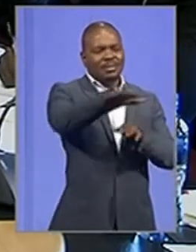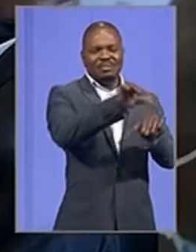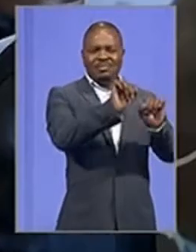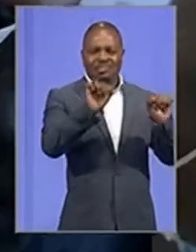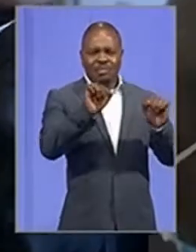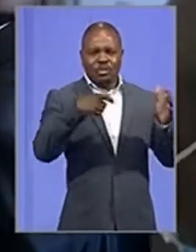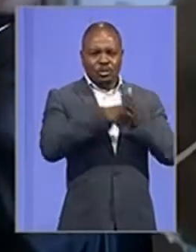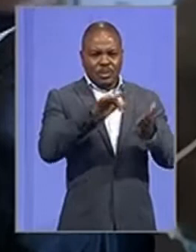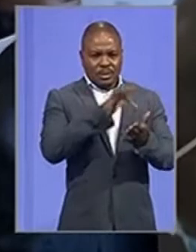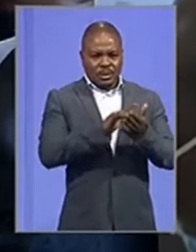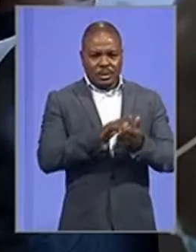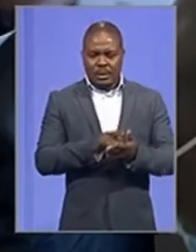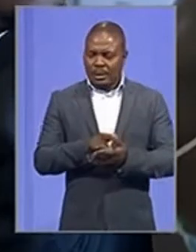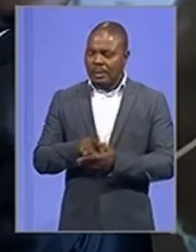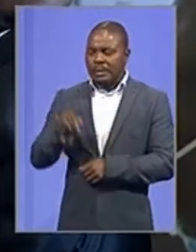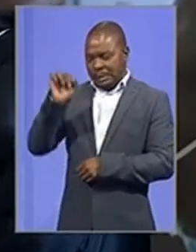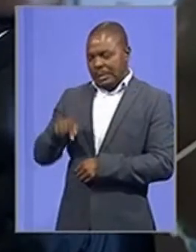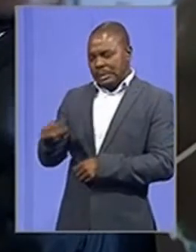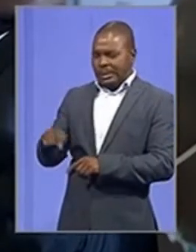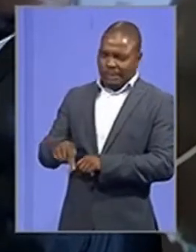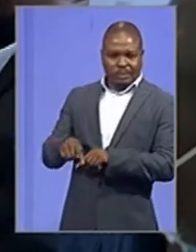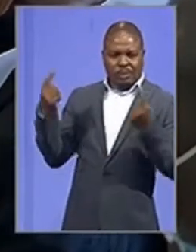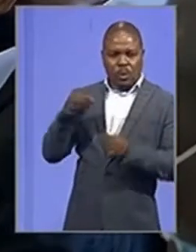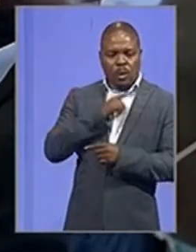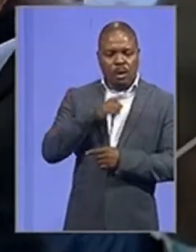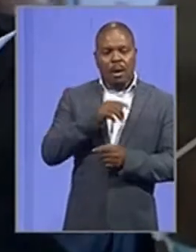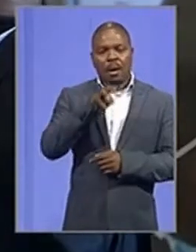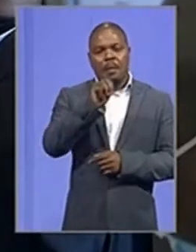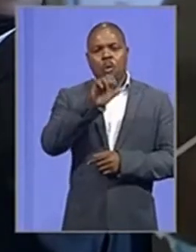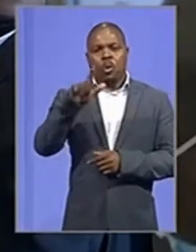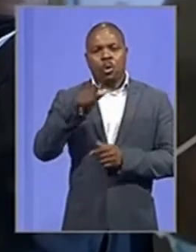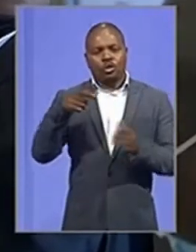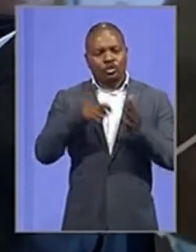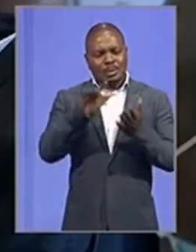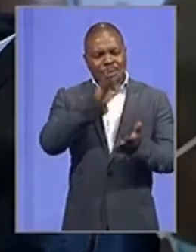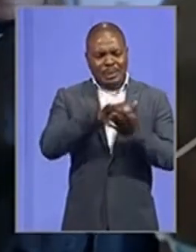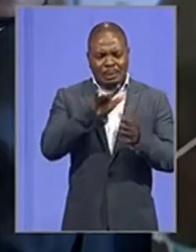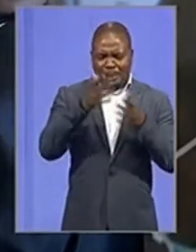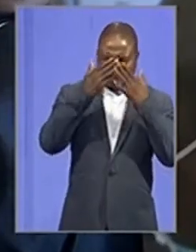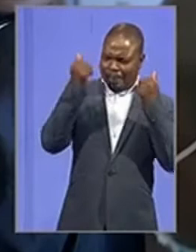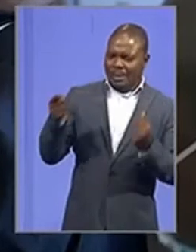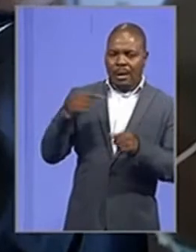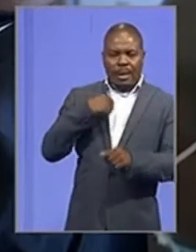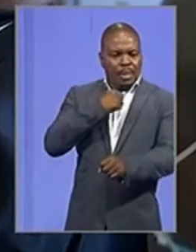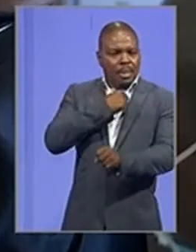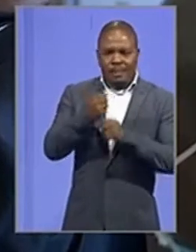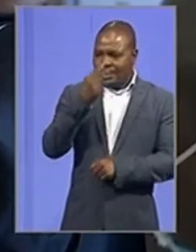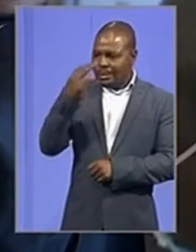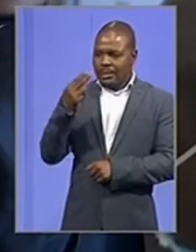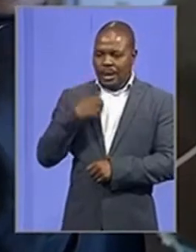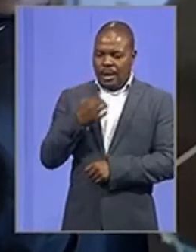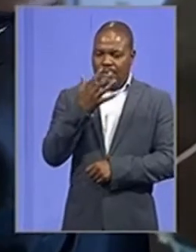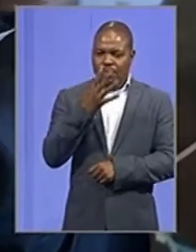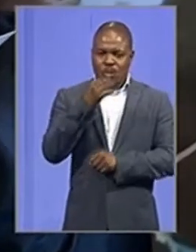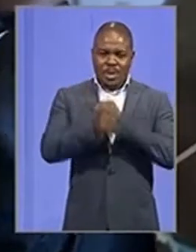public space. It was unusual. Even the people at the mall were not used to that. I mean, I've never seen that in the 54 years that